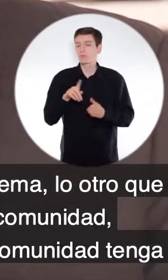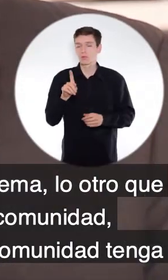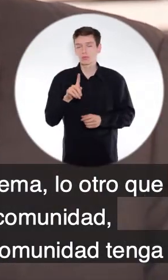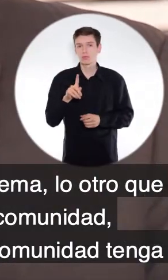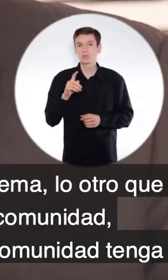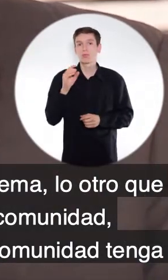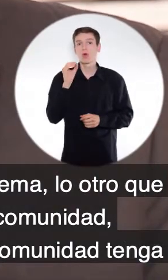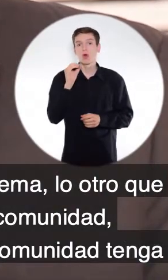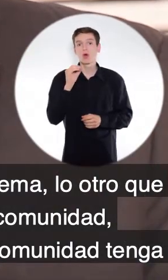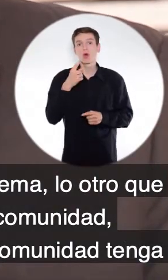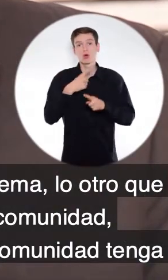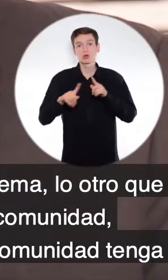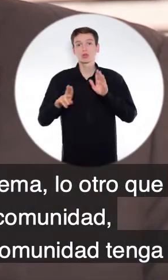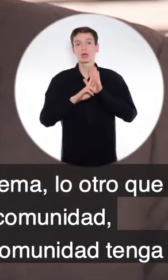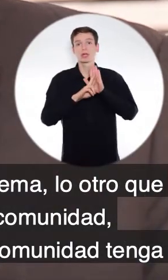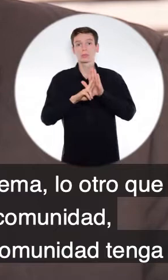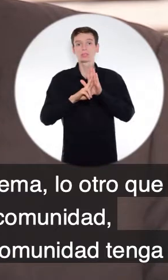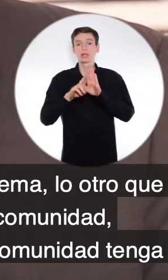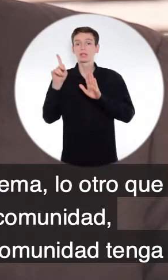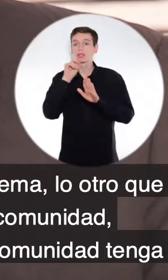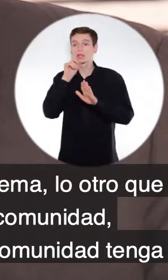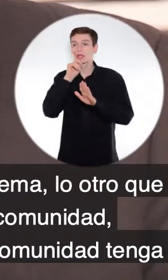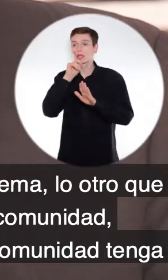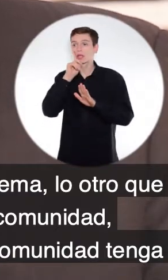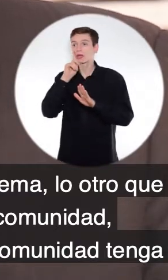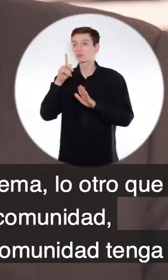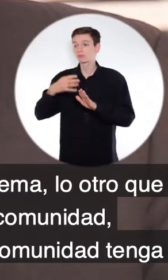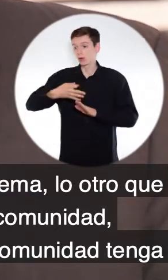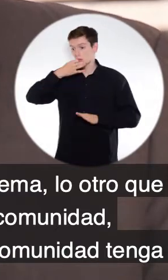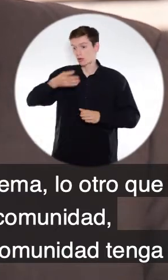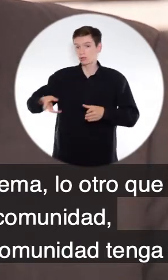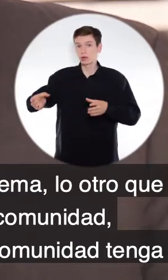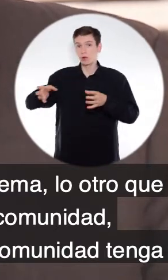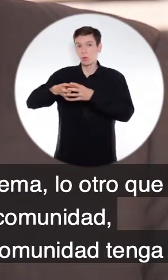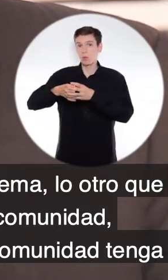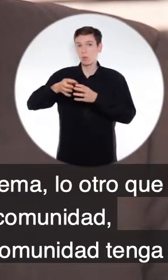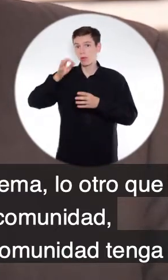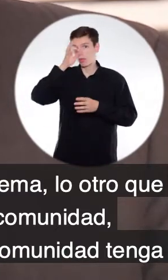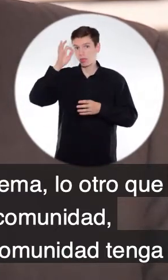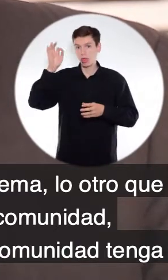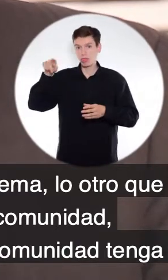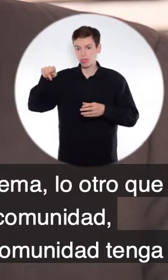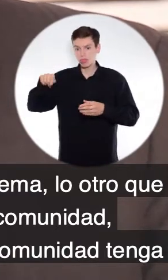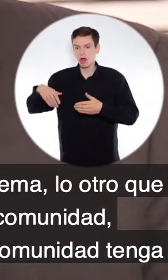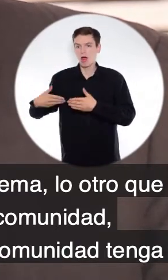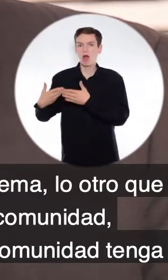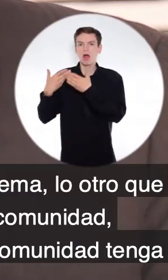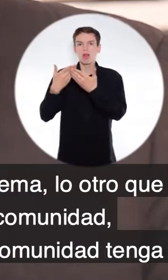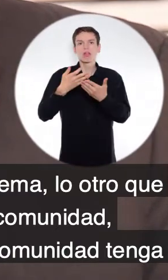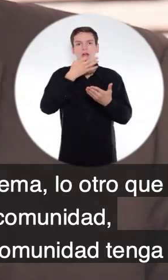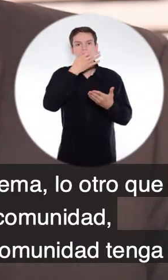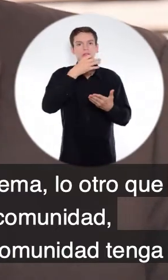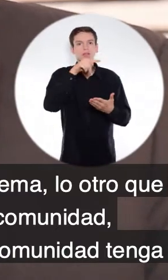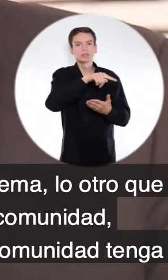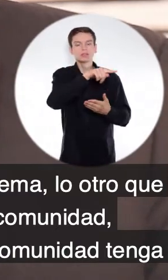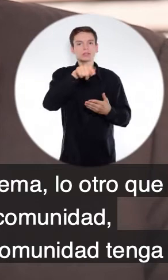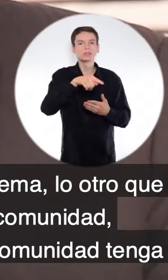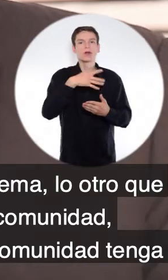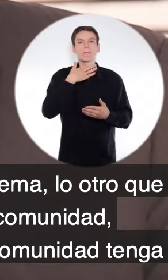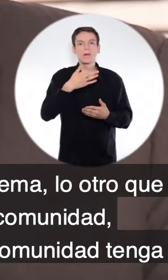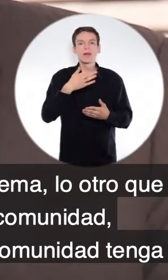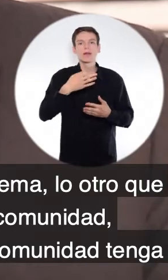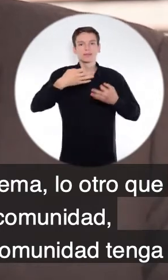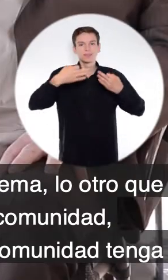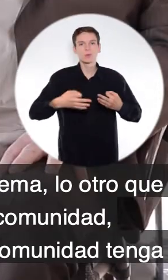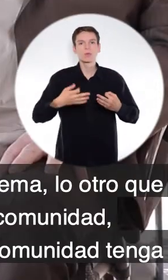one vote for two people is not necessarily a problem. The other thing you could do, of course, is just to have some appointed representatives